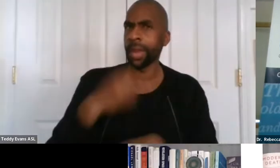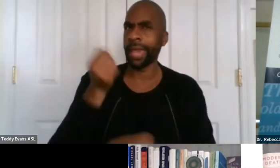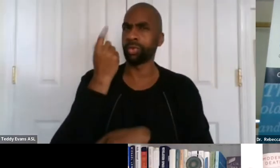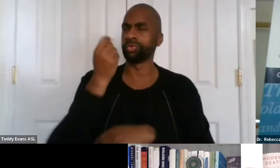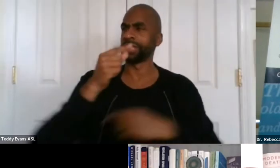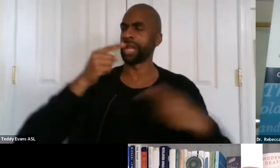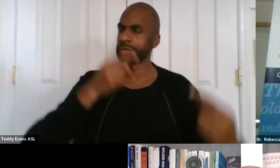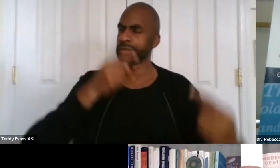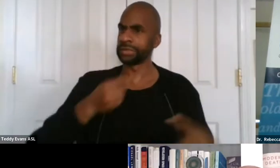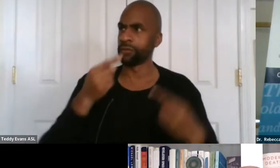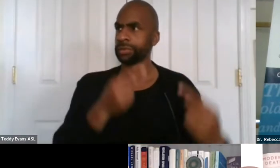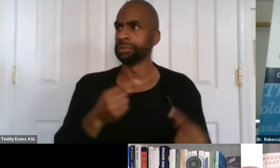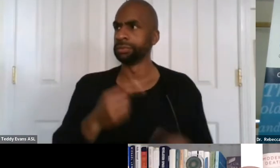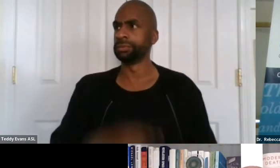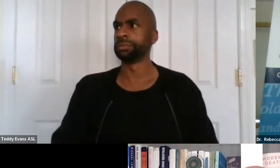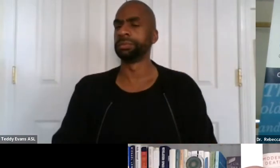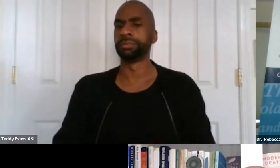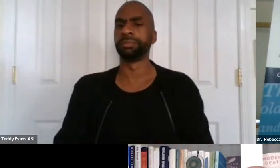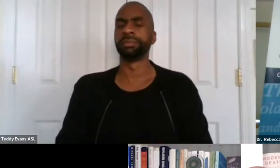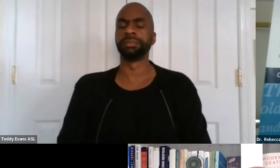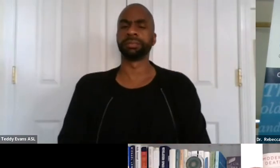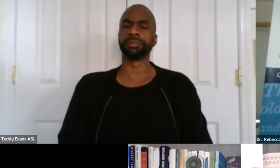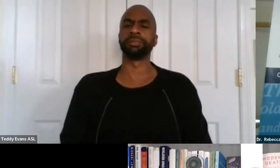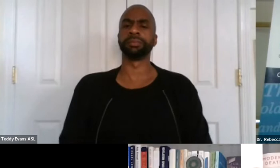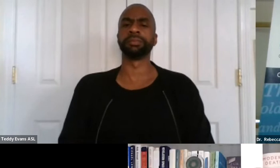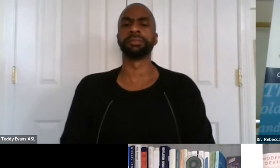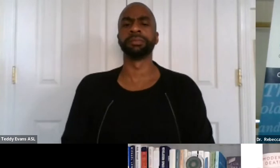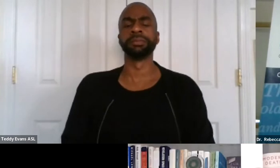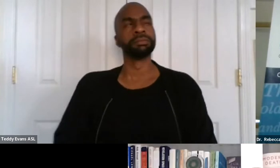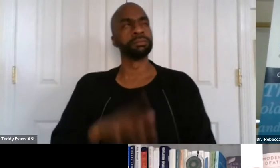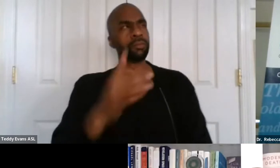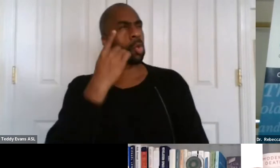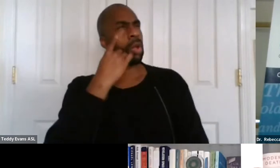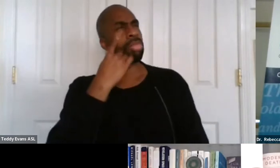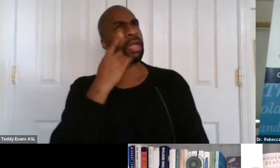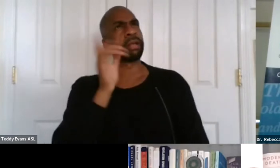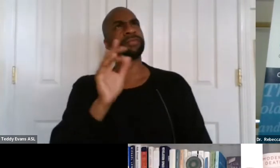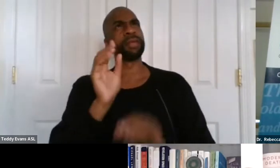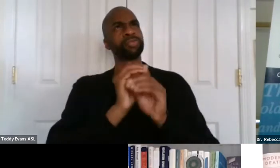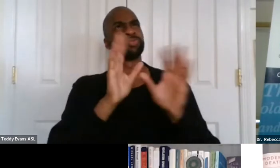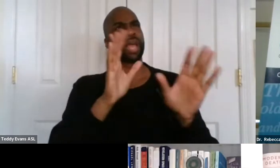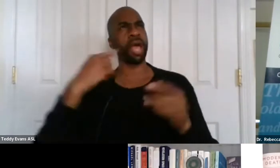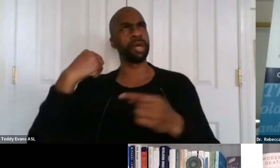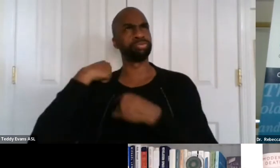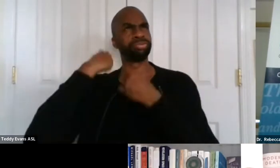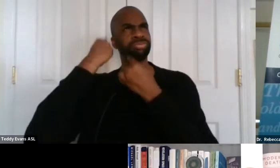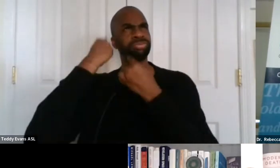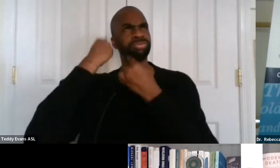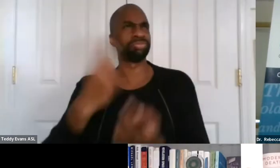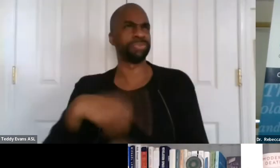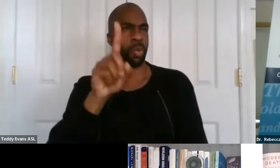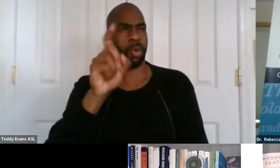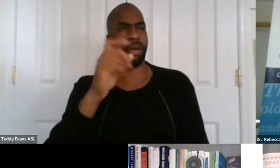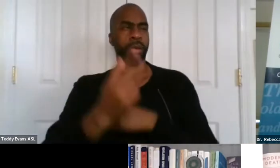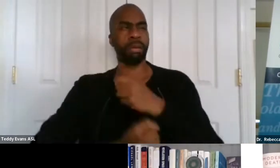Yep. I think that what's clear is that over the last few hundred years, that we have seen the sort of